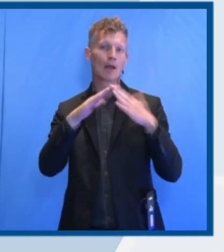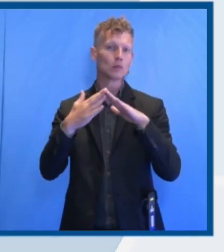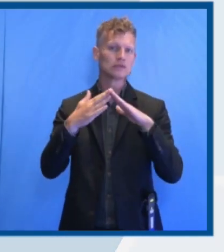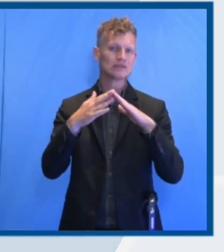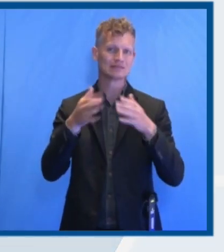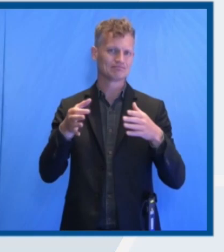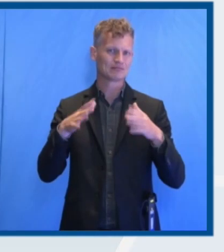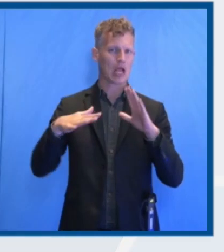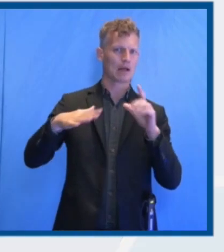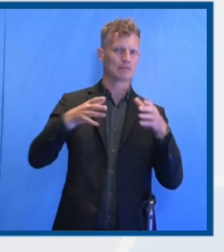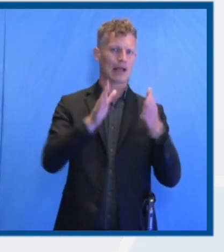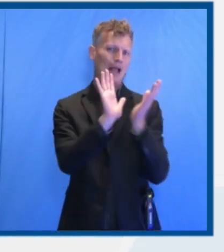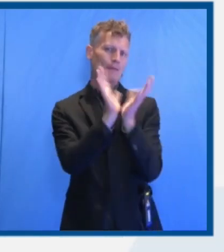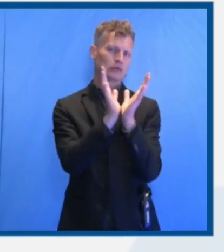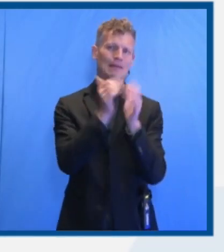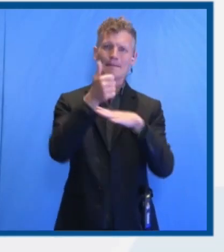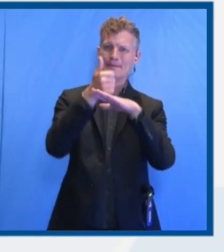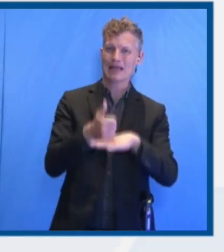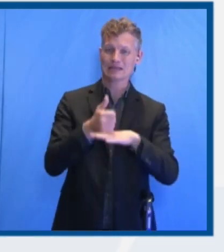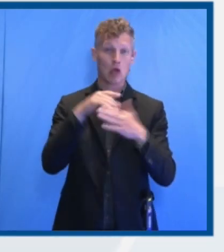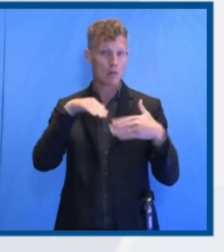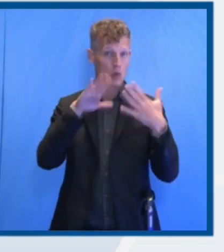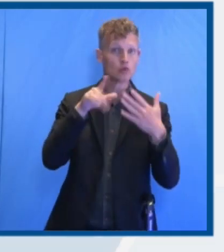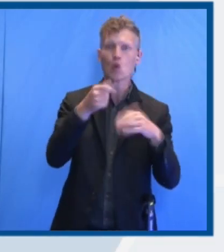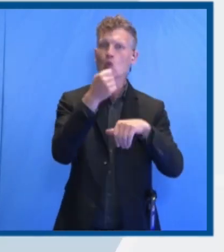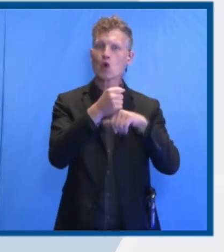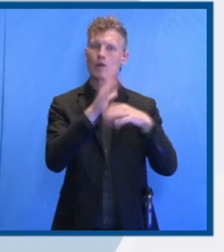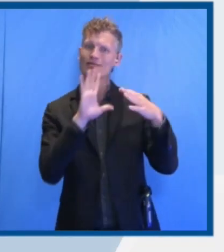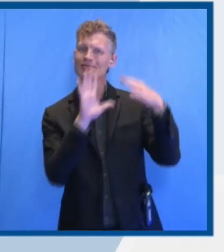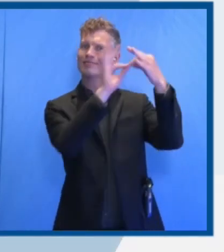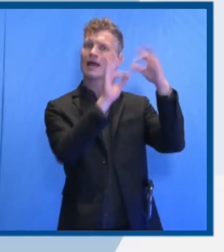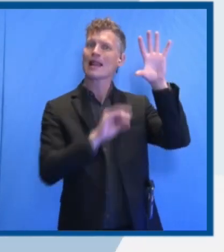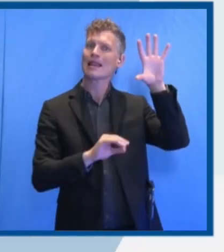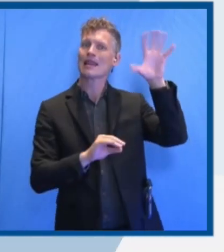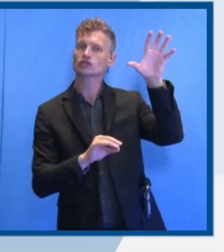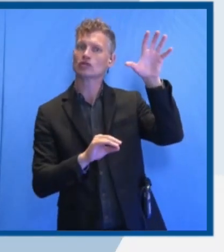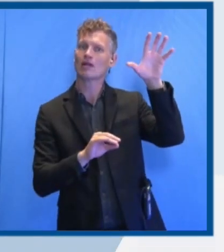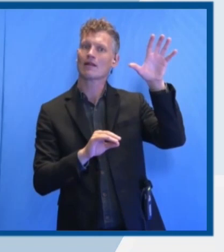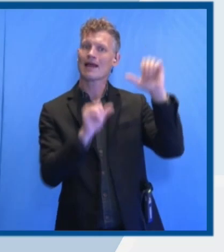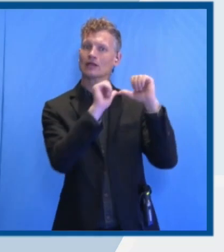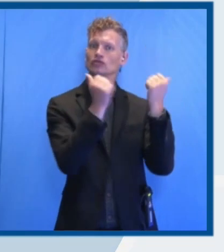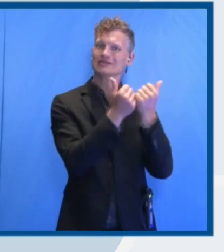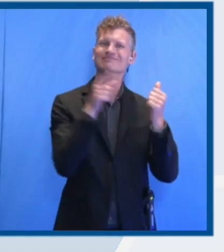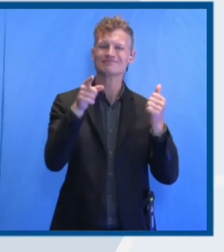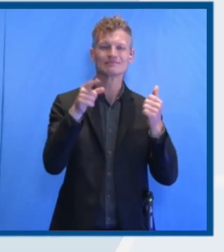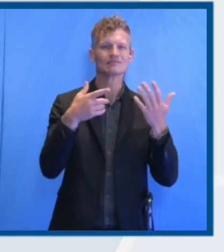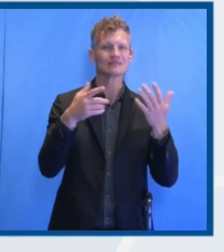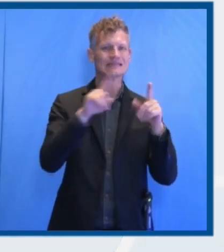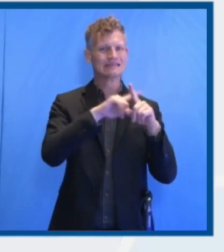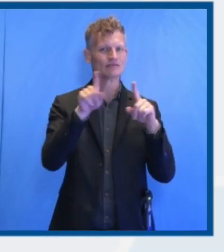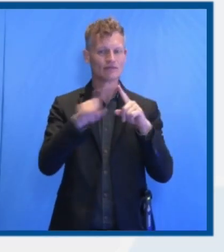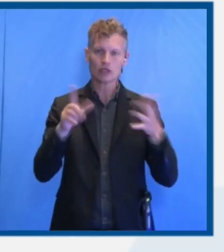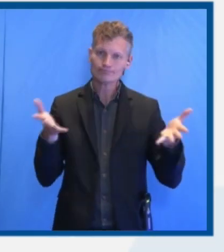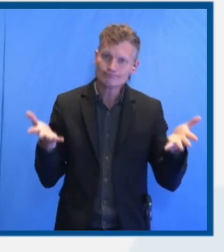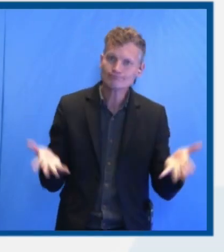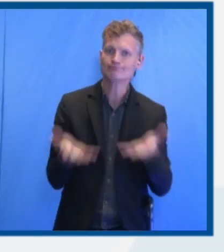conservation by working with the National Agency for Peat and Mangrove Restoration. So key too